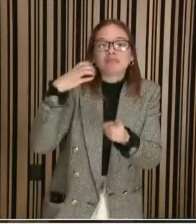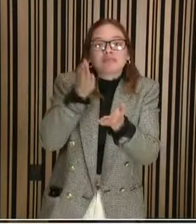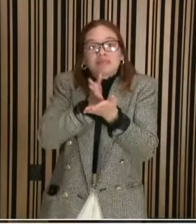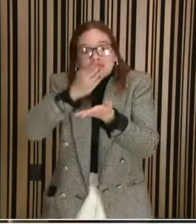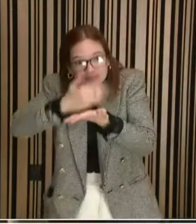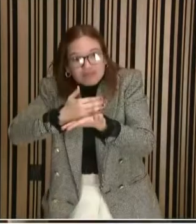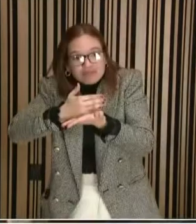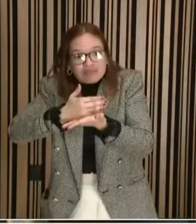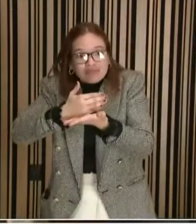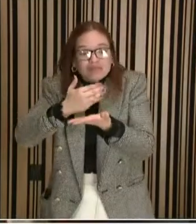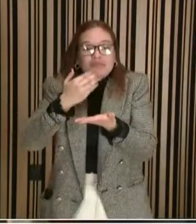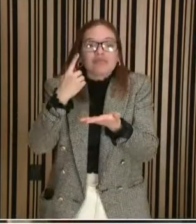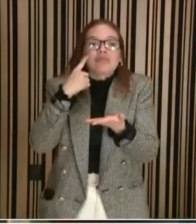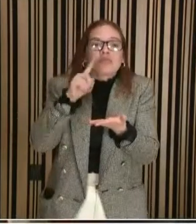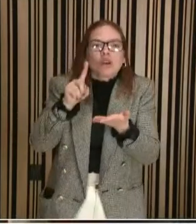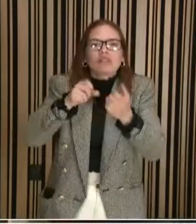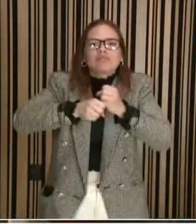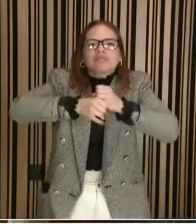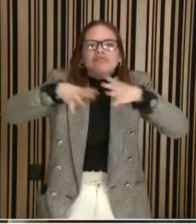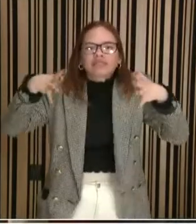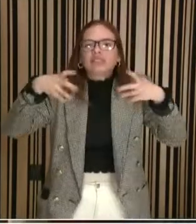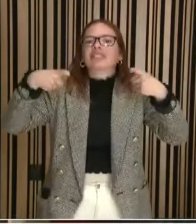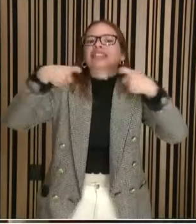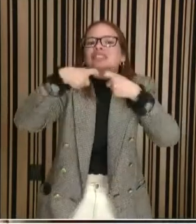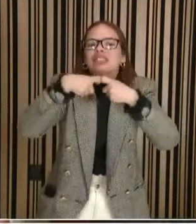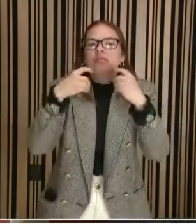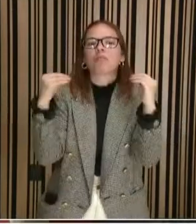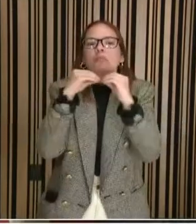maintenance infrastructure to be able to sustain the program.